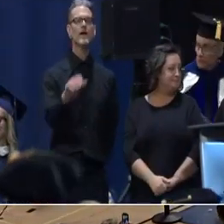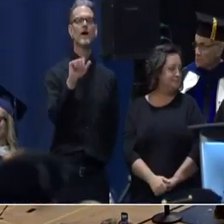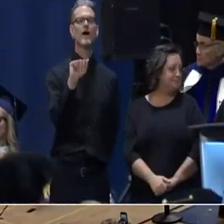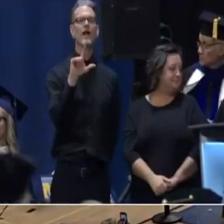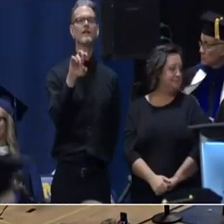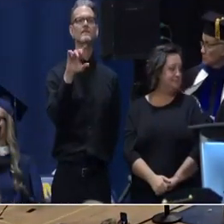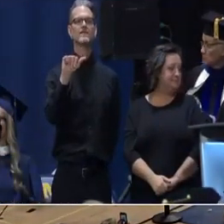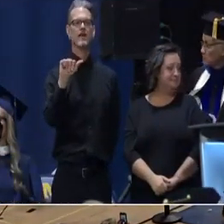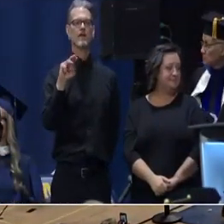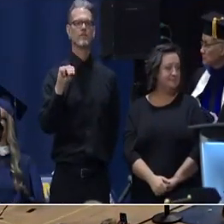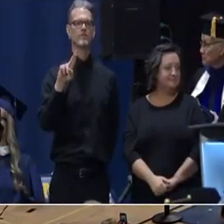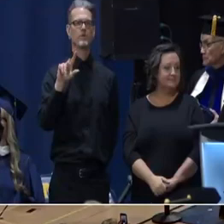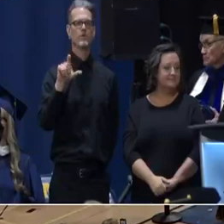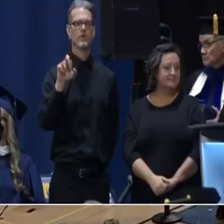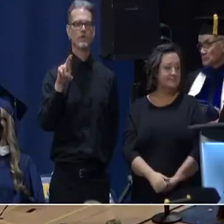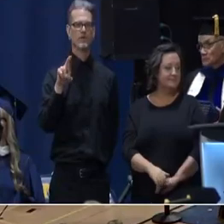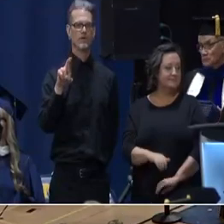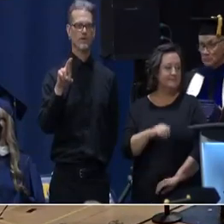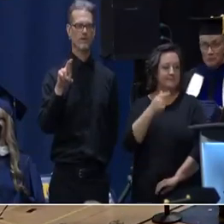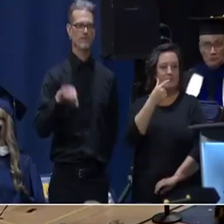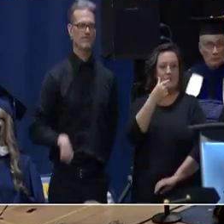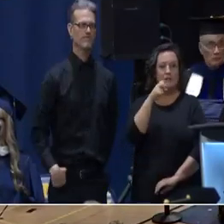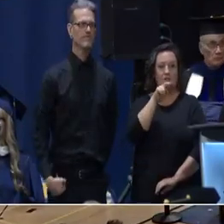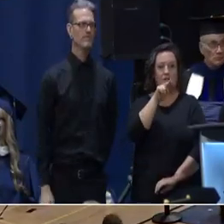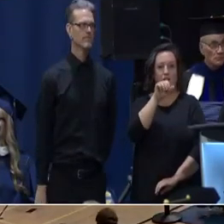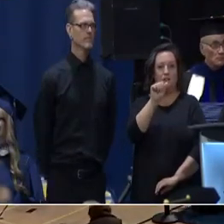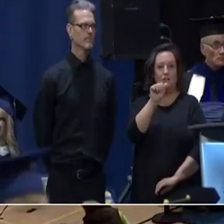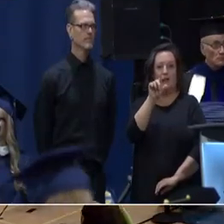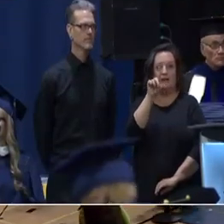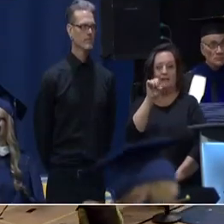Alicia Mueller. Jenna Dakinai.